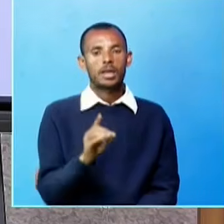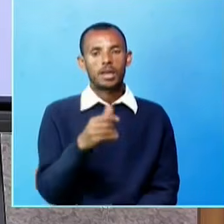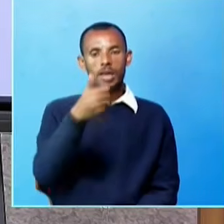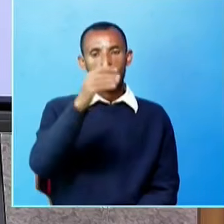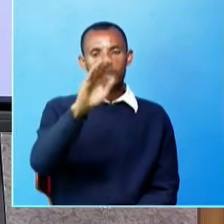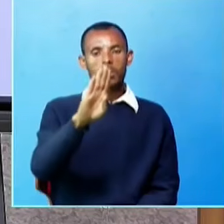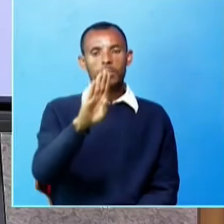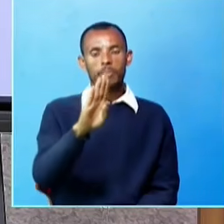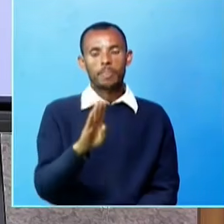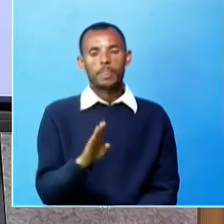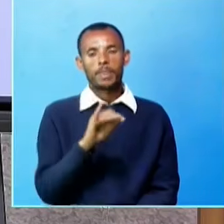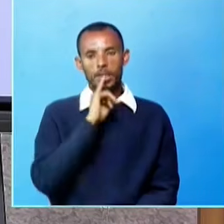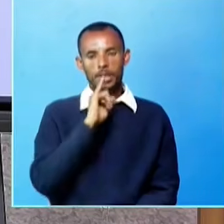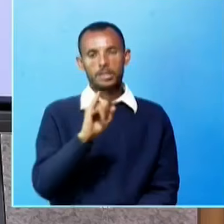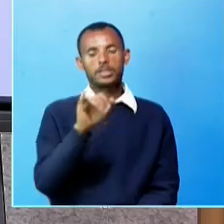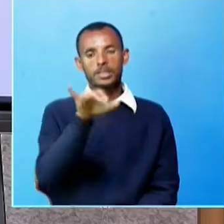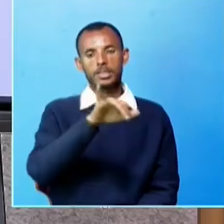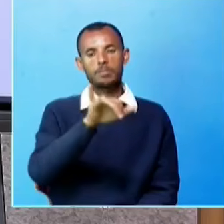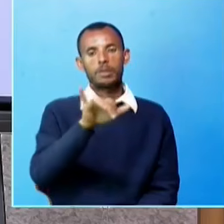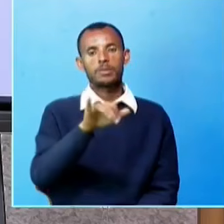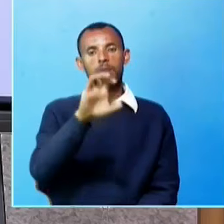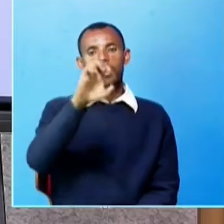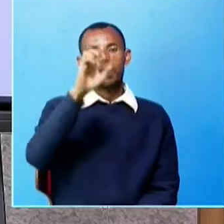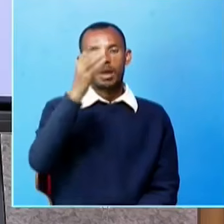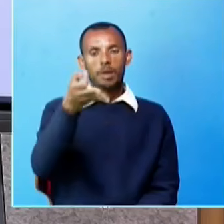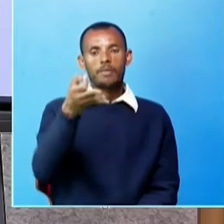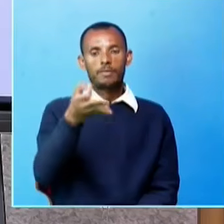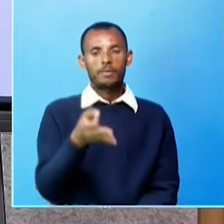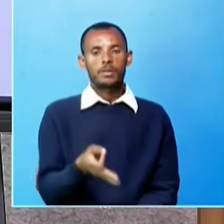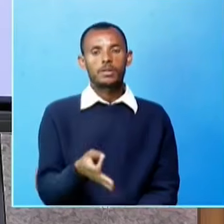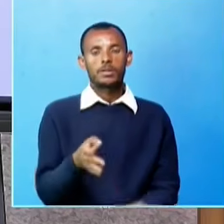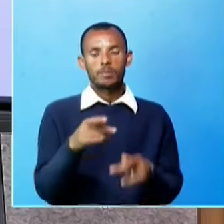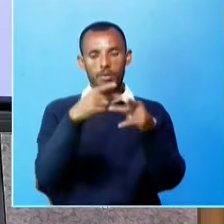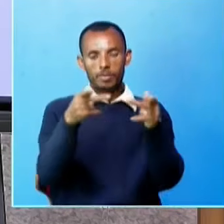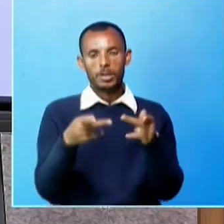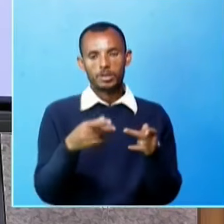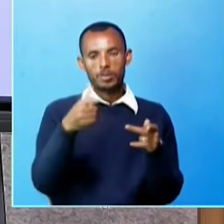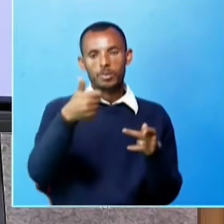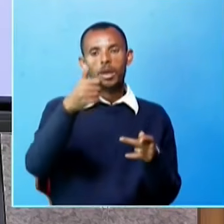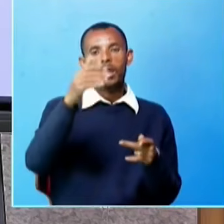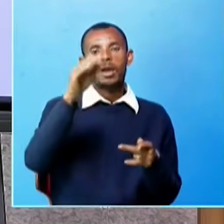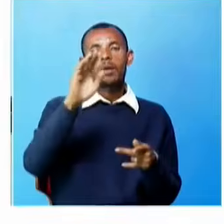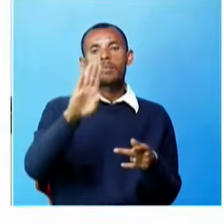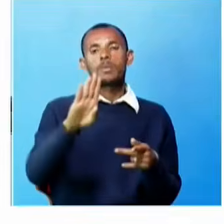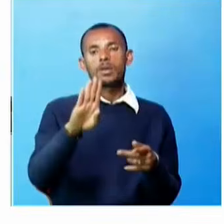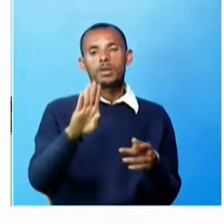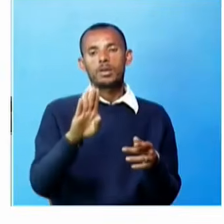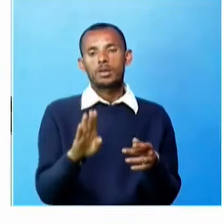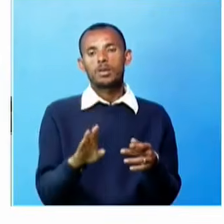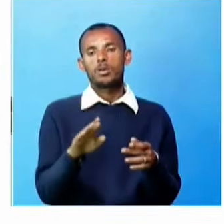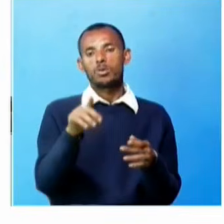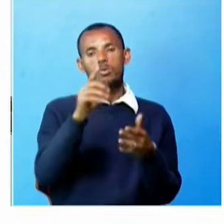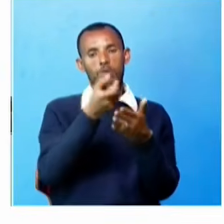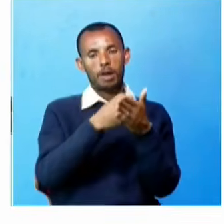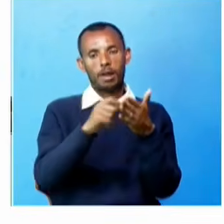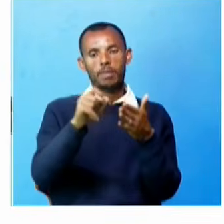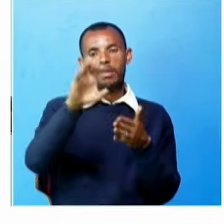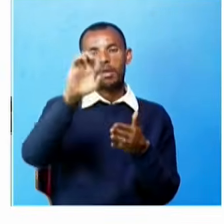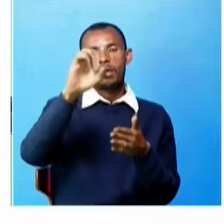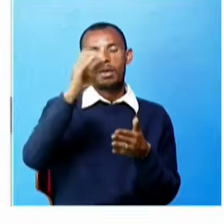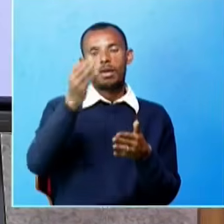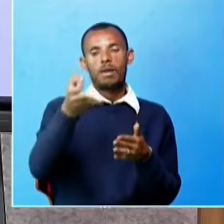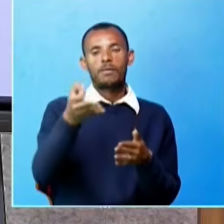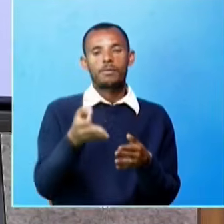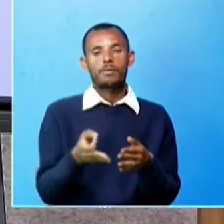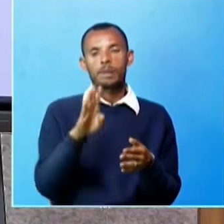AB. AB is the same as EF. So in place of AB, you can also replace EF. Okay,